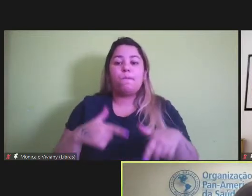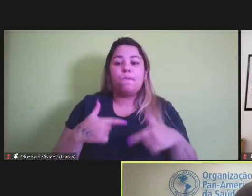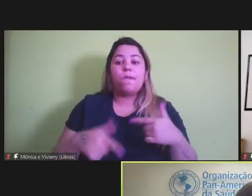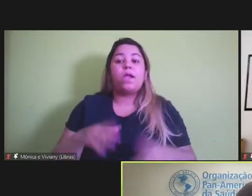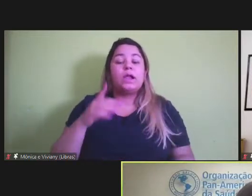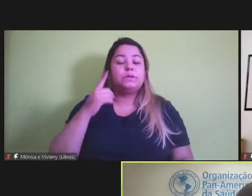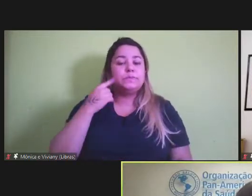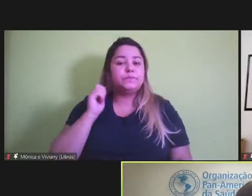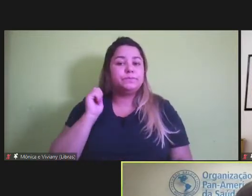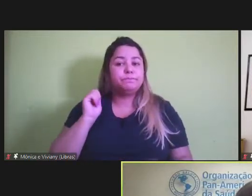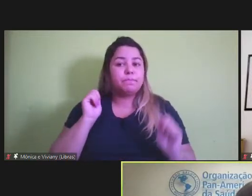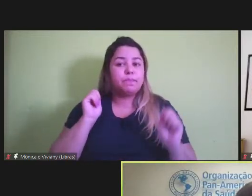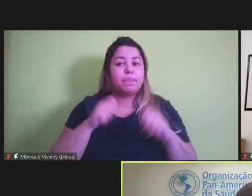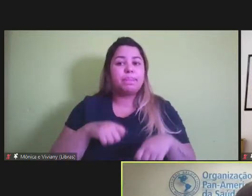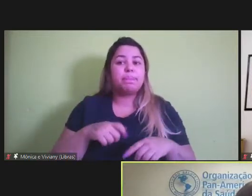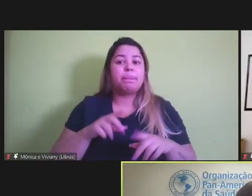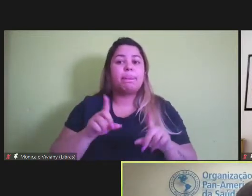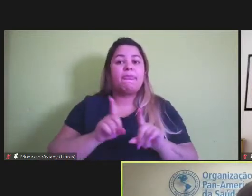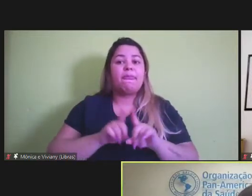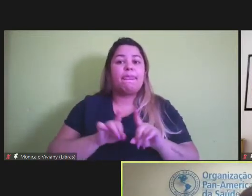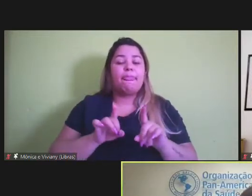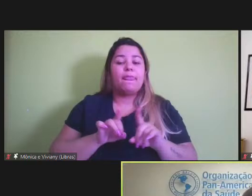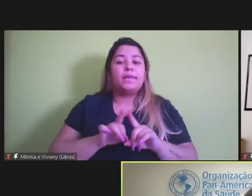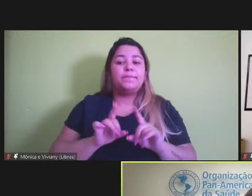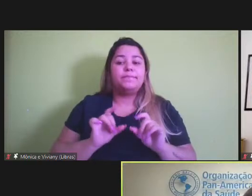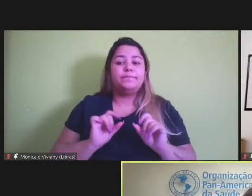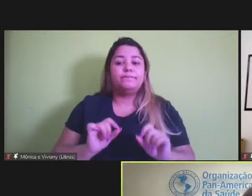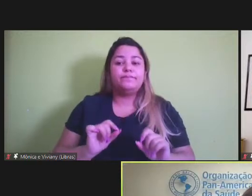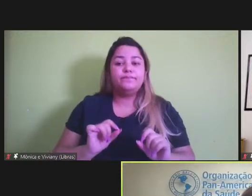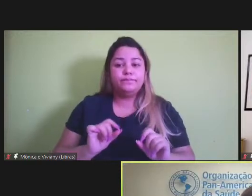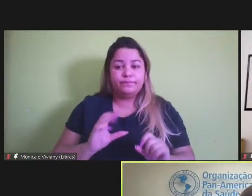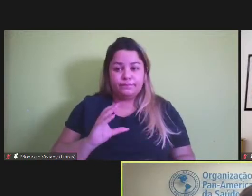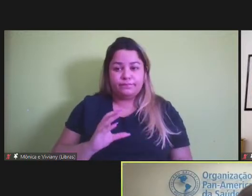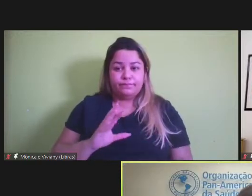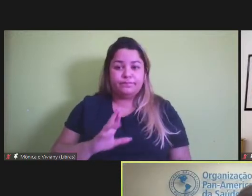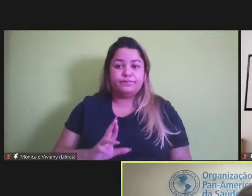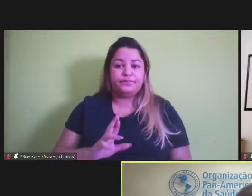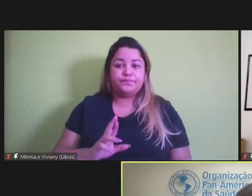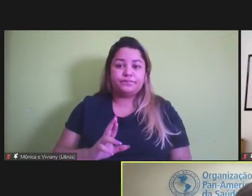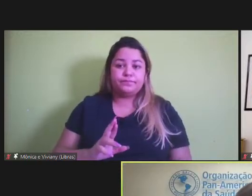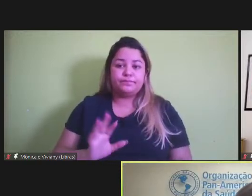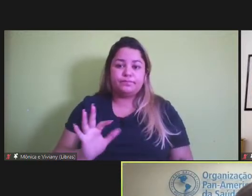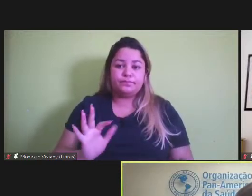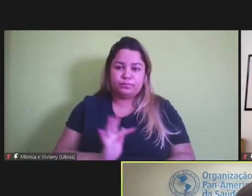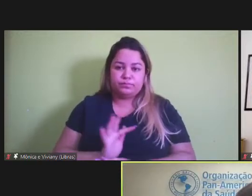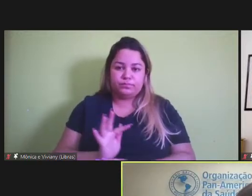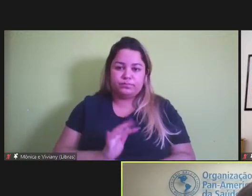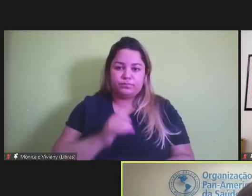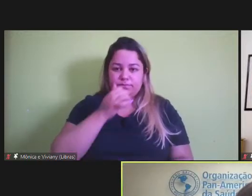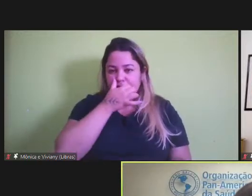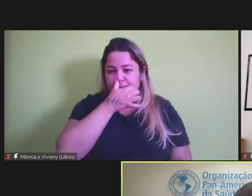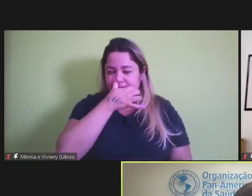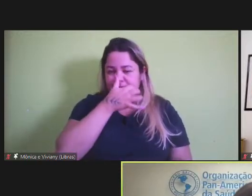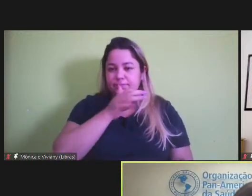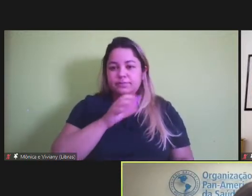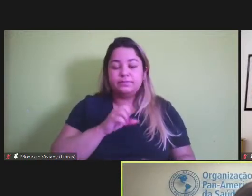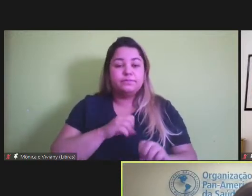and concerning the process of work as well. And it connects to what it is at the core, which is